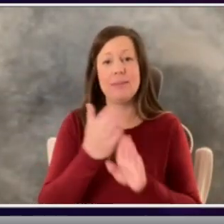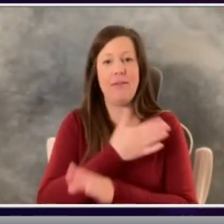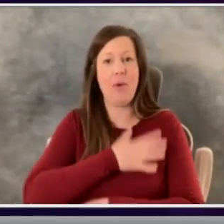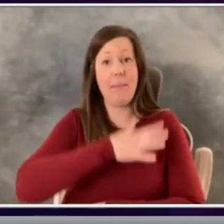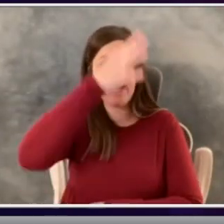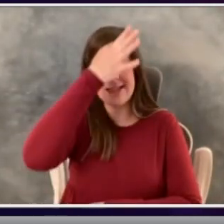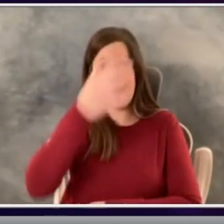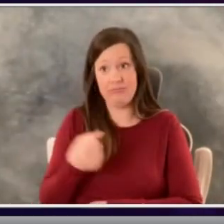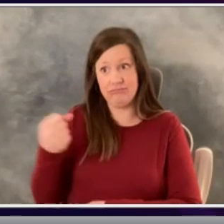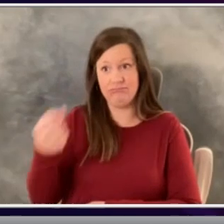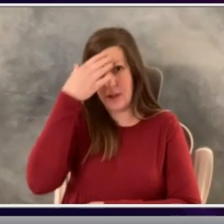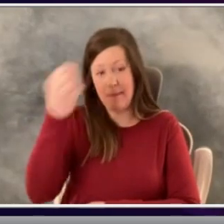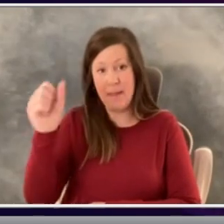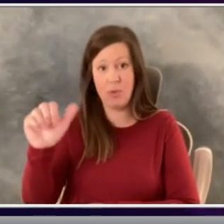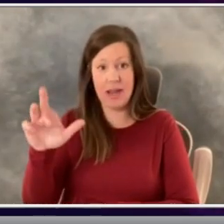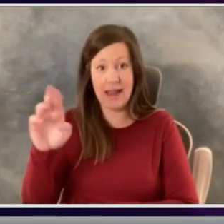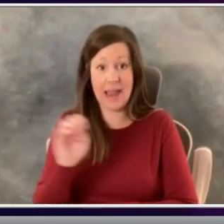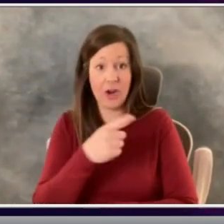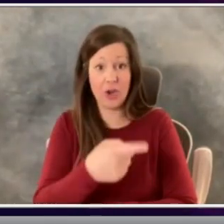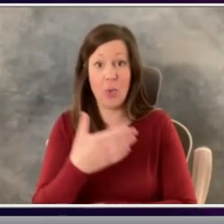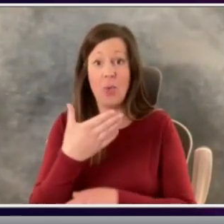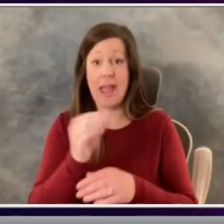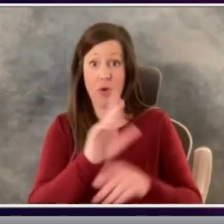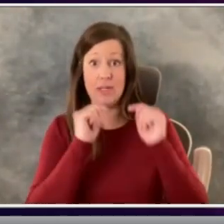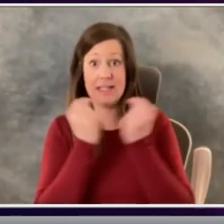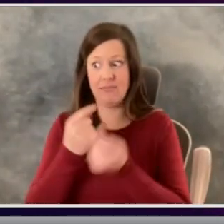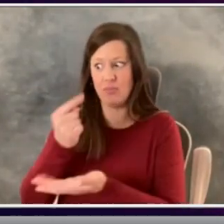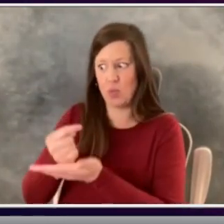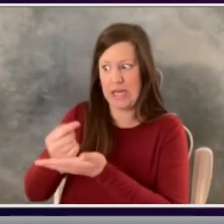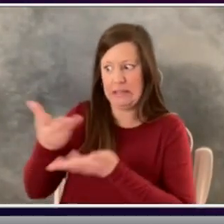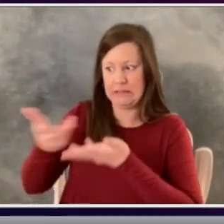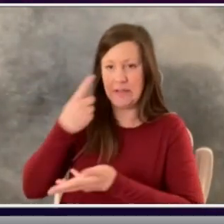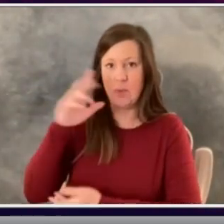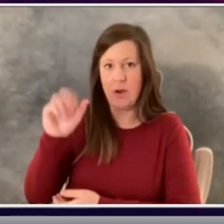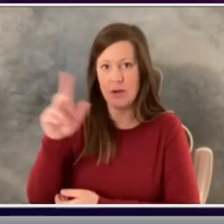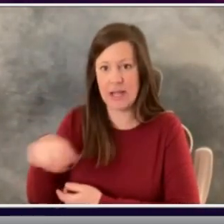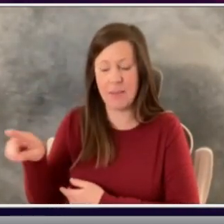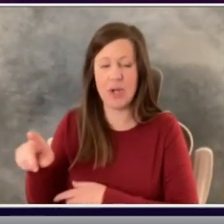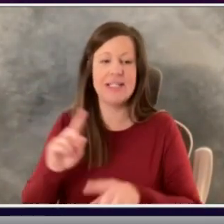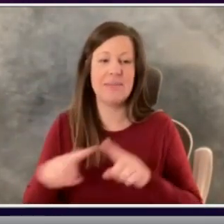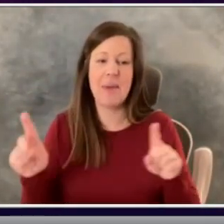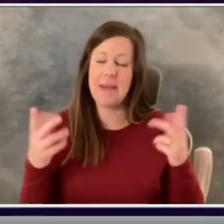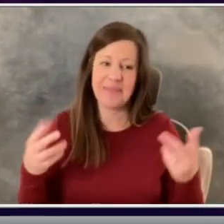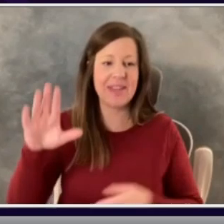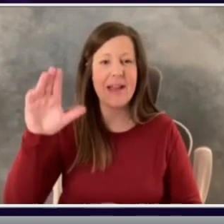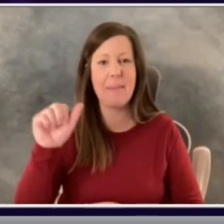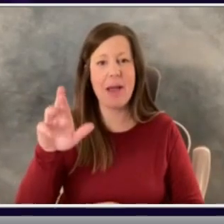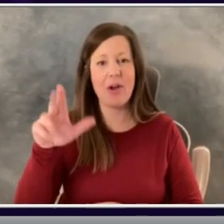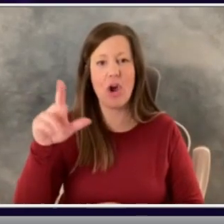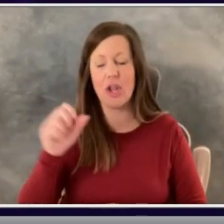you and your team were treating him for his Alzheimer's. Right out of the gate, Carlos, I feel such a bond with